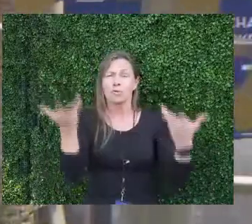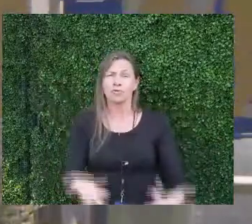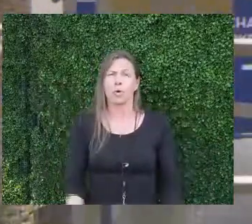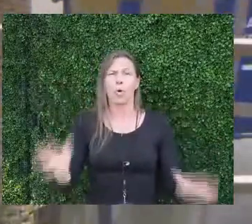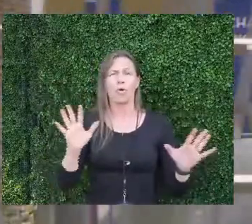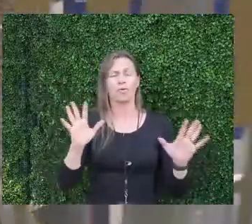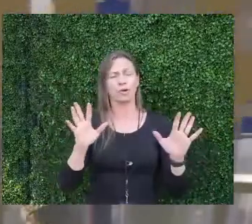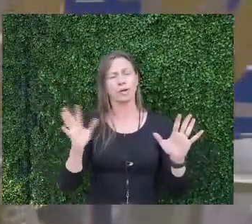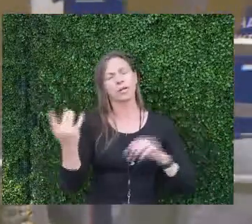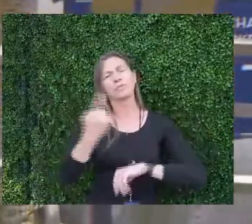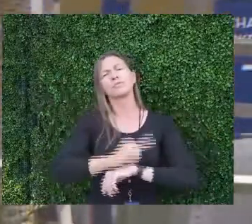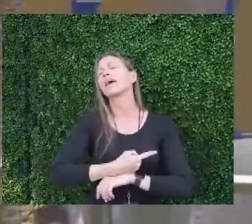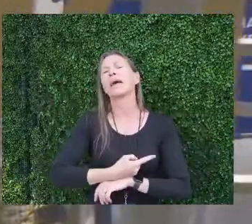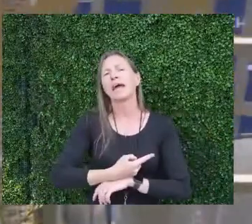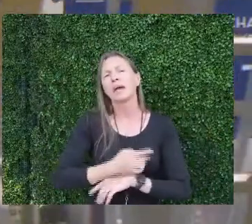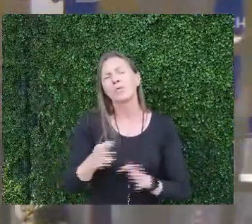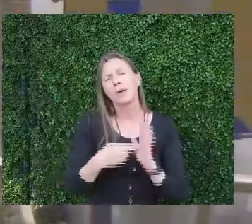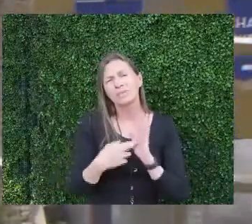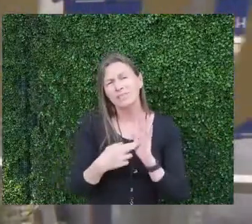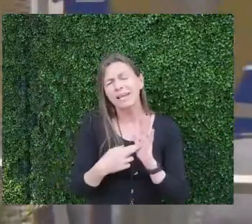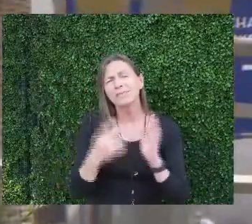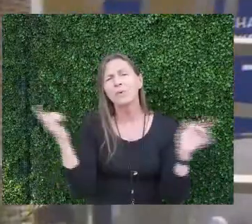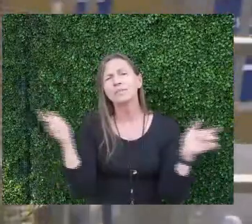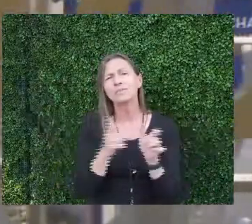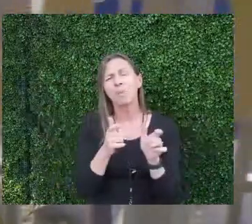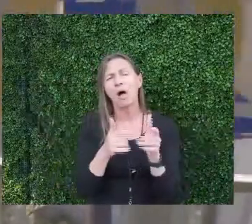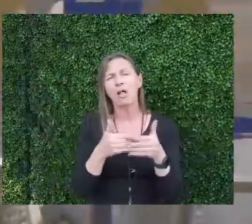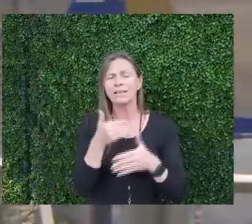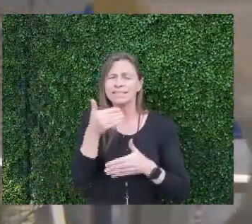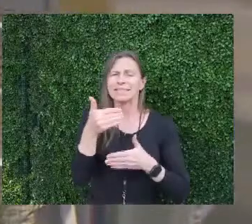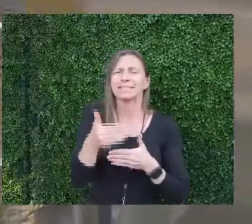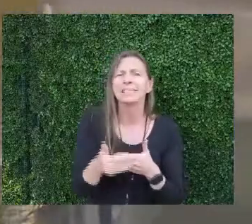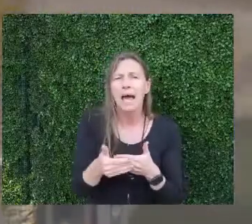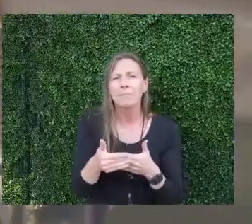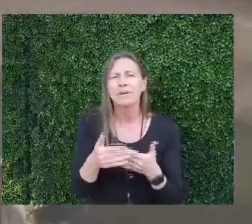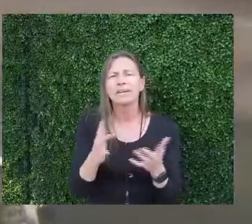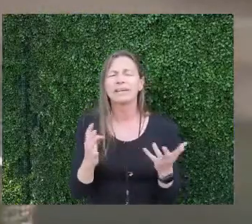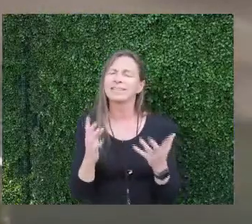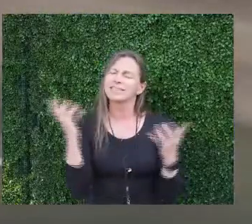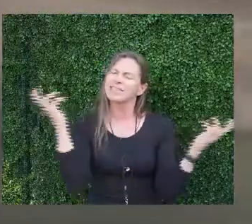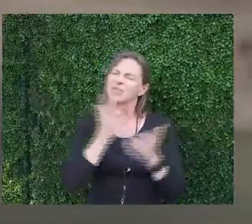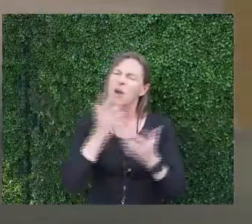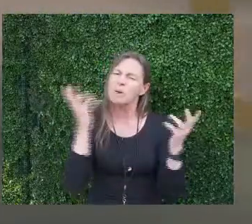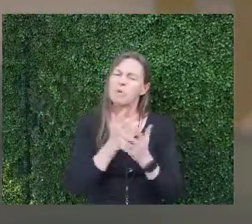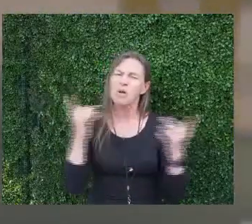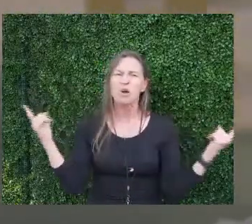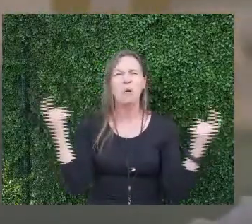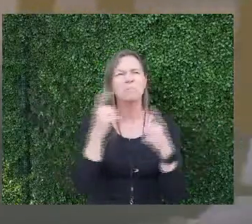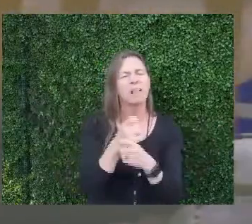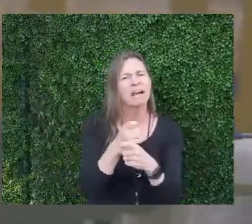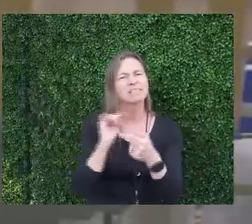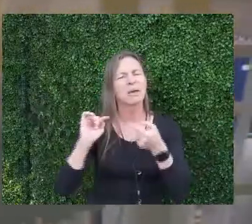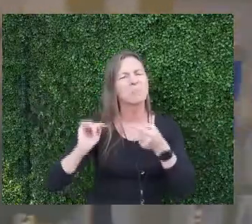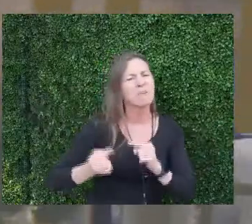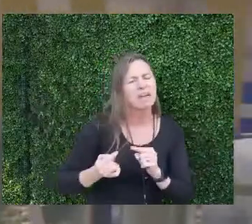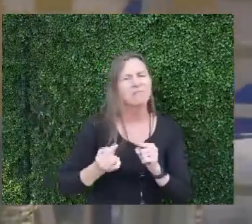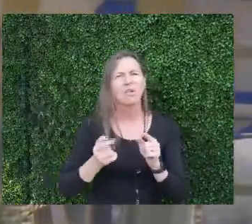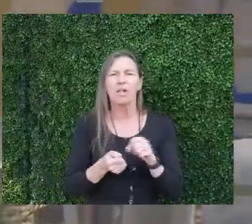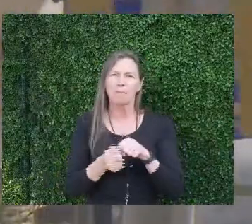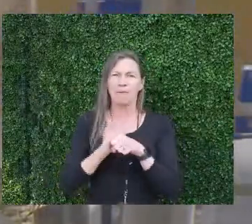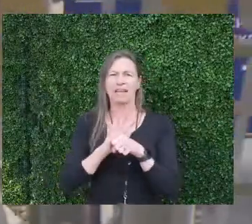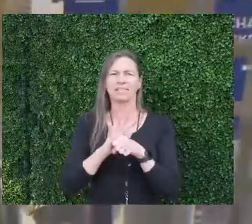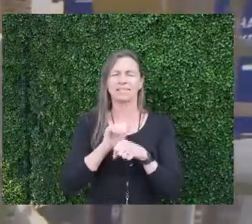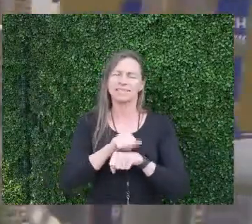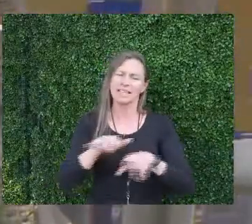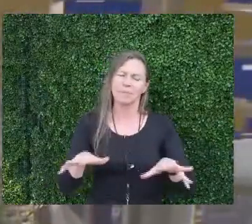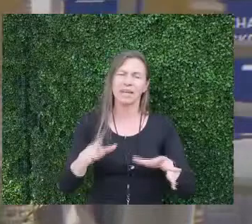represents one small step in this incredible, complex, painful, and difficult pandemic, and one